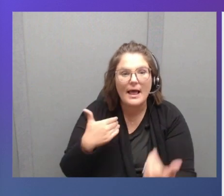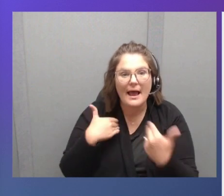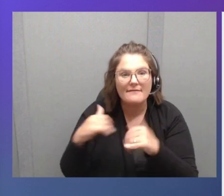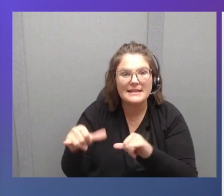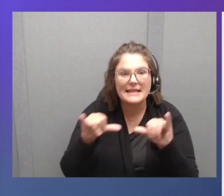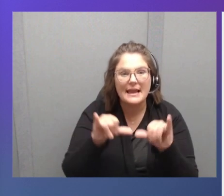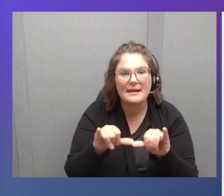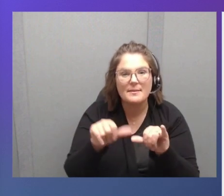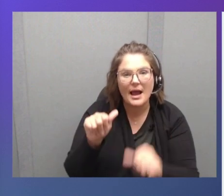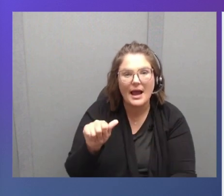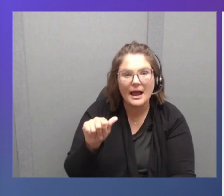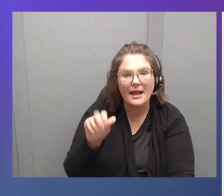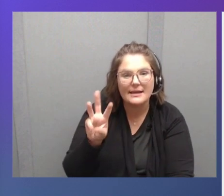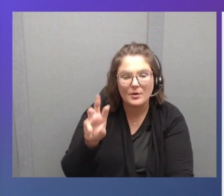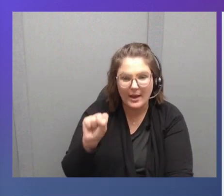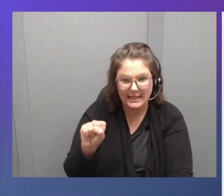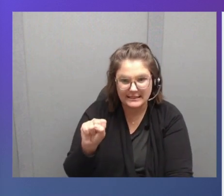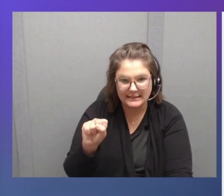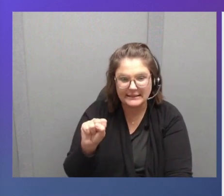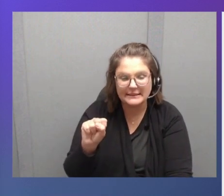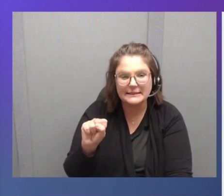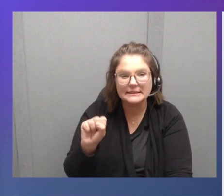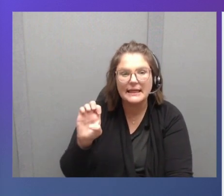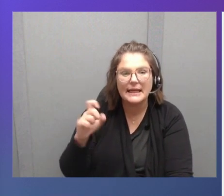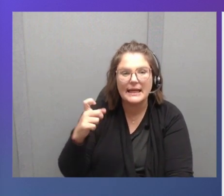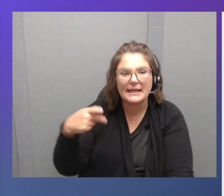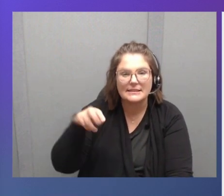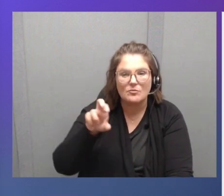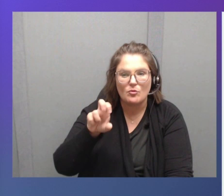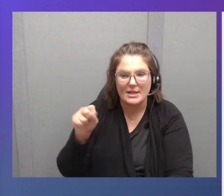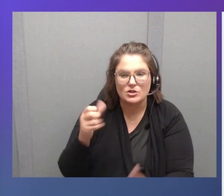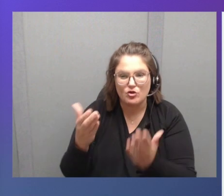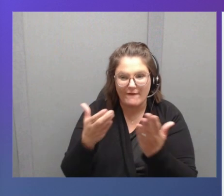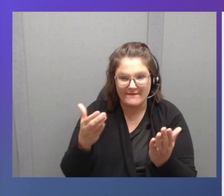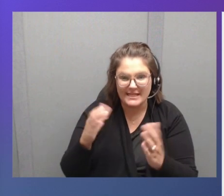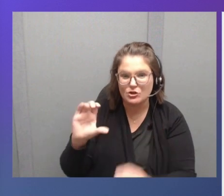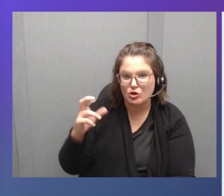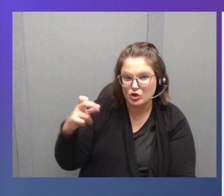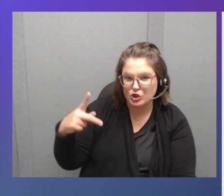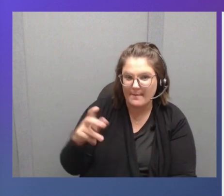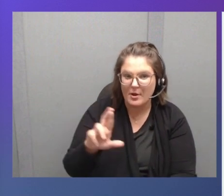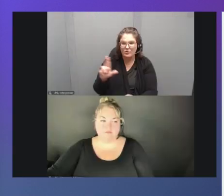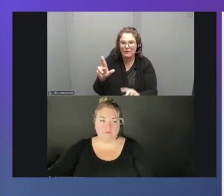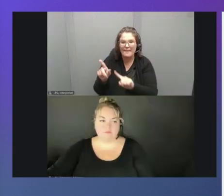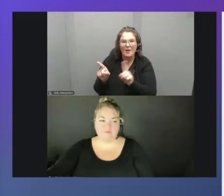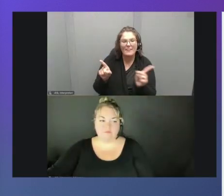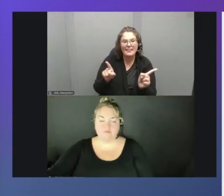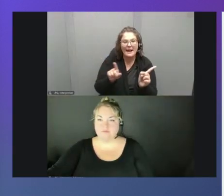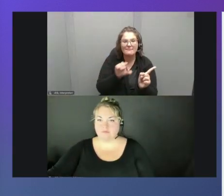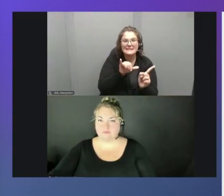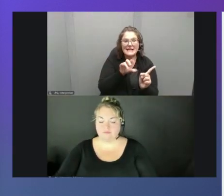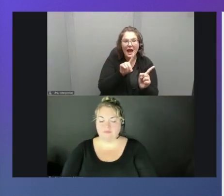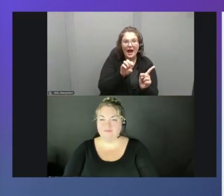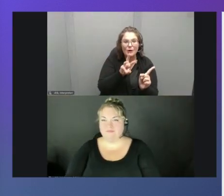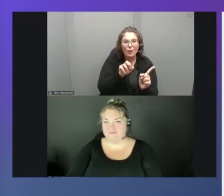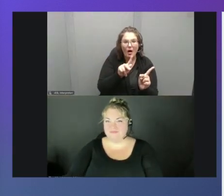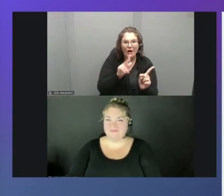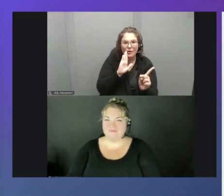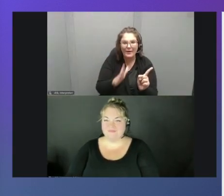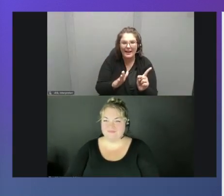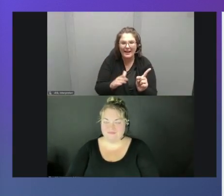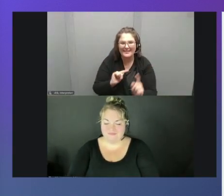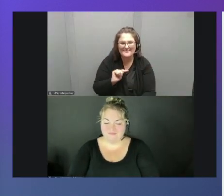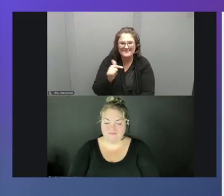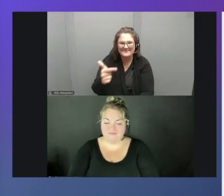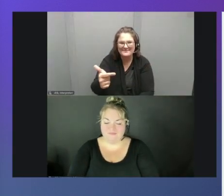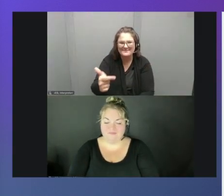IoT ExpressLink service, the chip on the right there. Okay. On the left side, we're going to have Sidewalk also. So everything we just kind of talked. That's the upgrade.